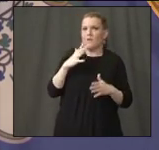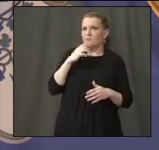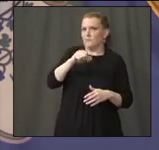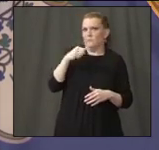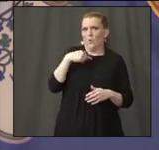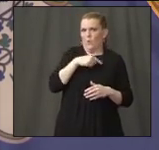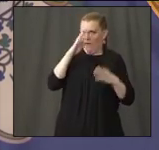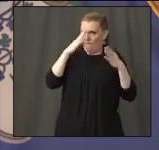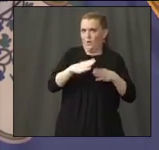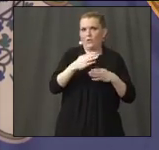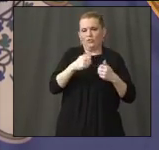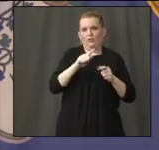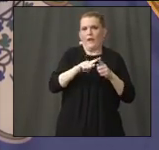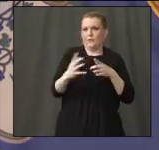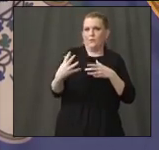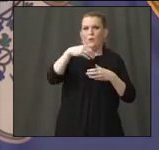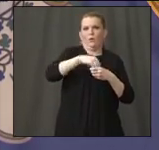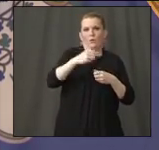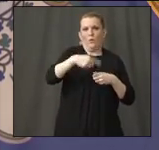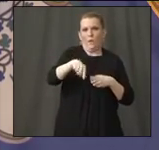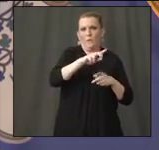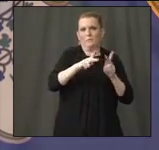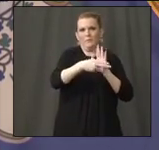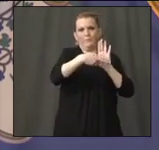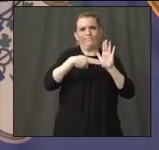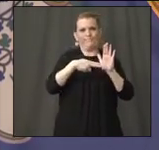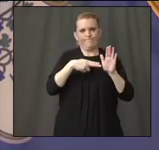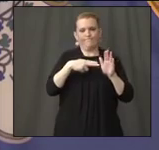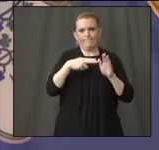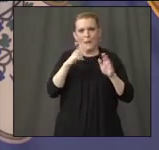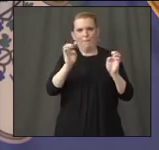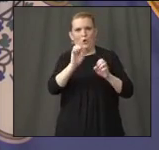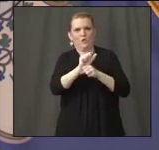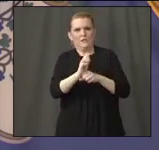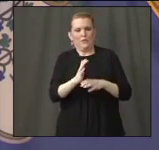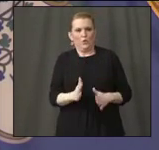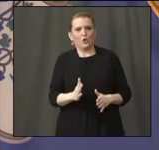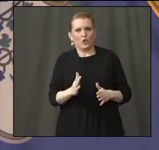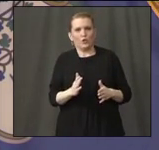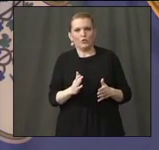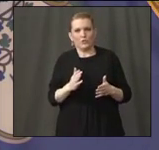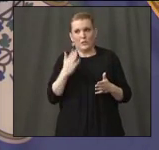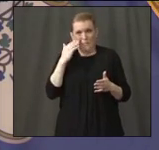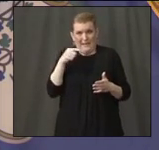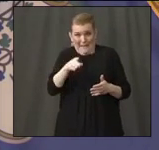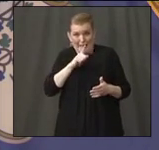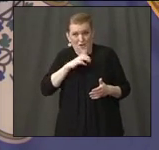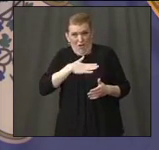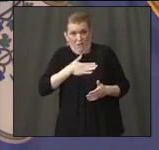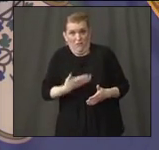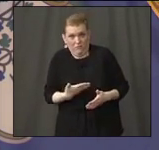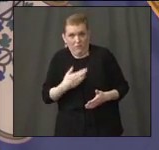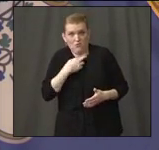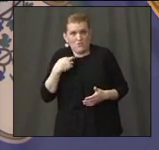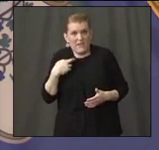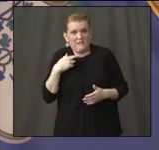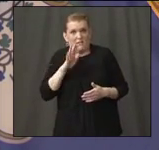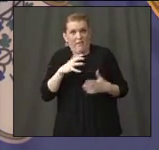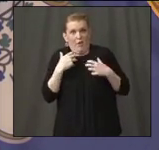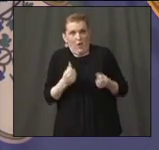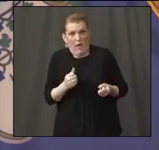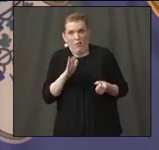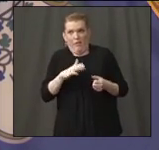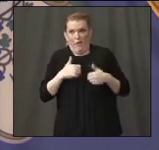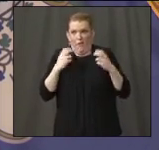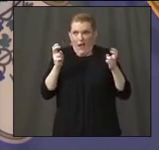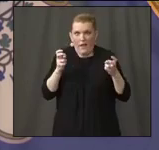such. These are folks who are putting their lives on the line, so to speak, and they are frontline essential workers. So I'd like to make a priority of